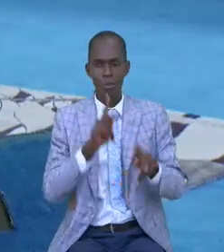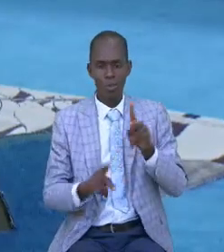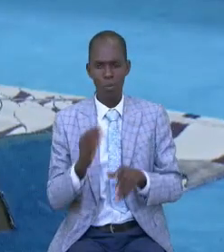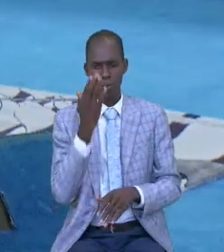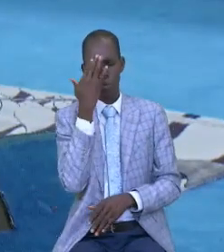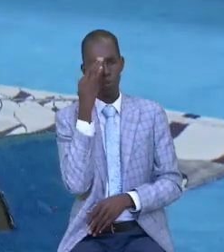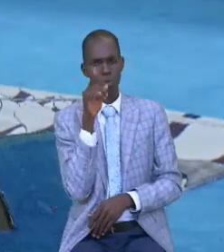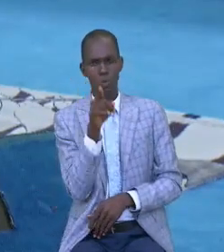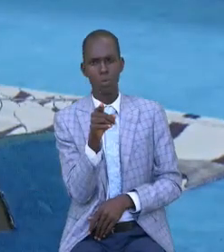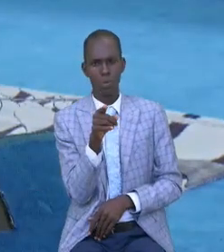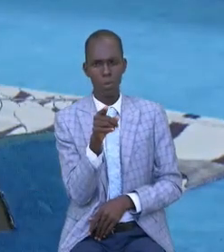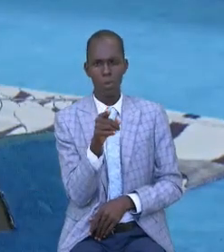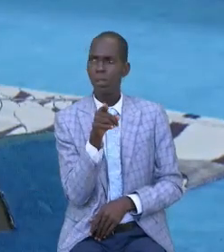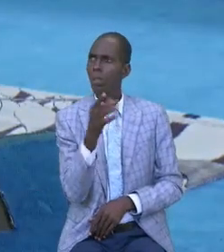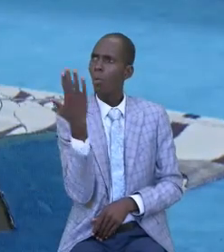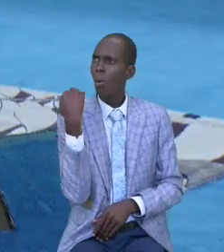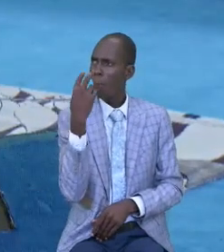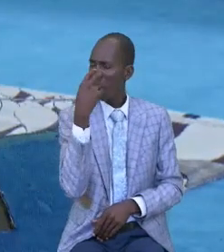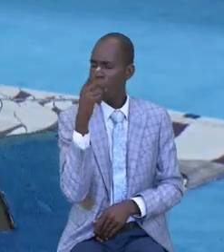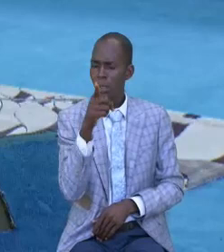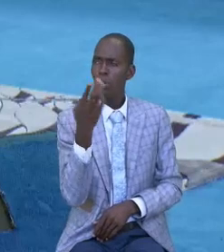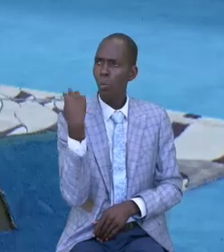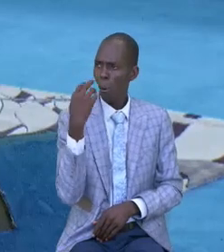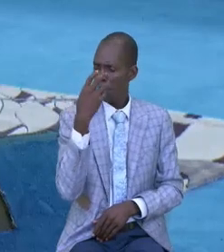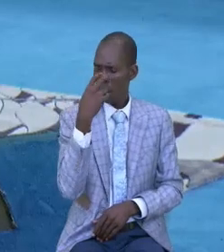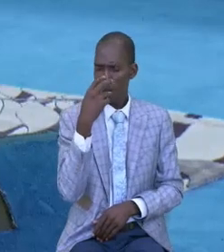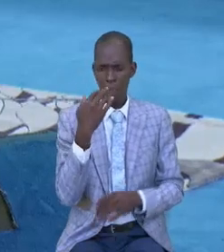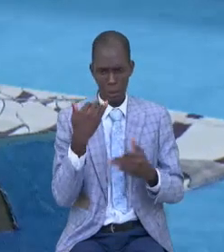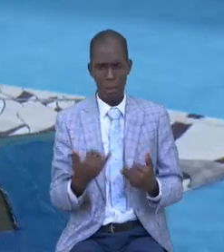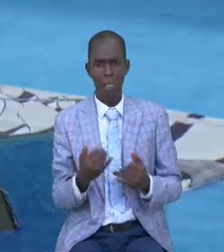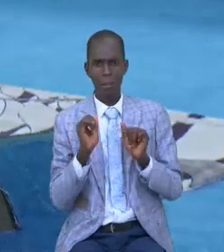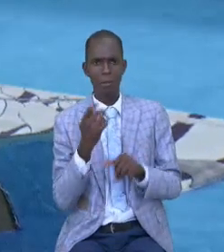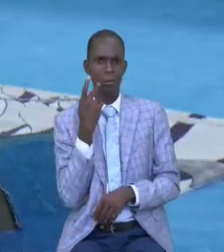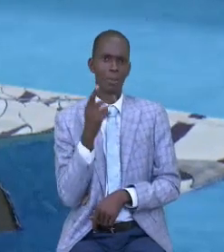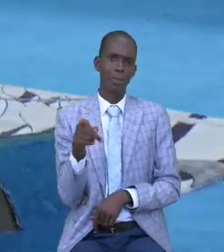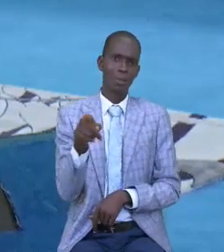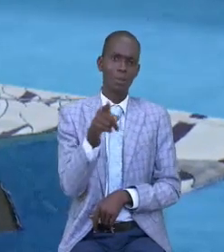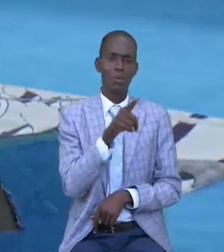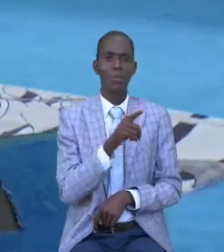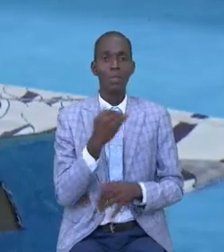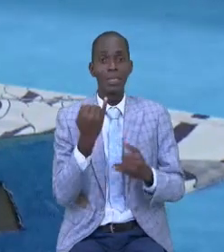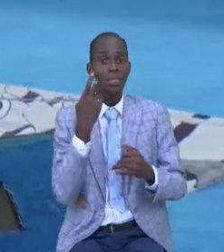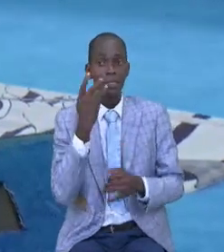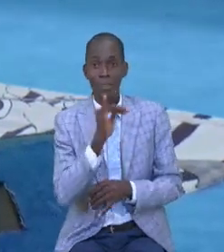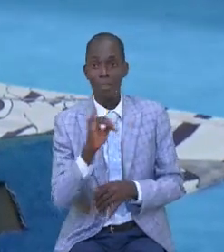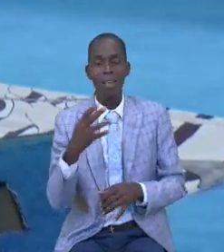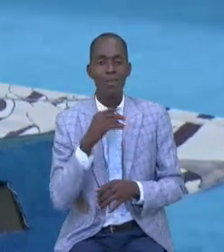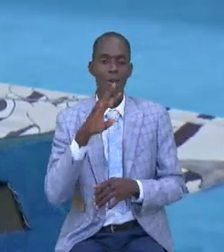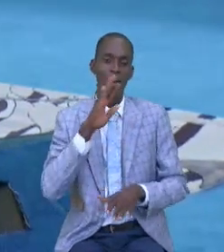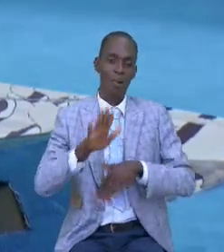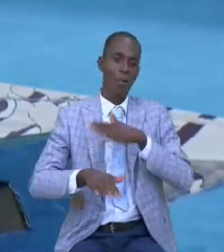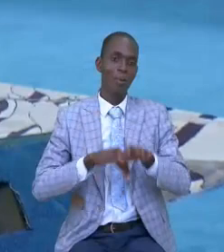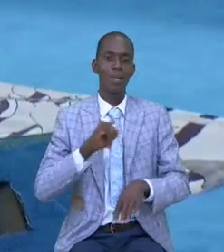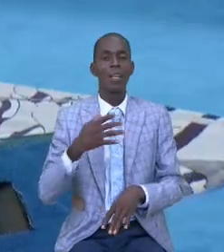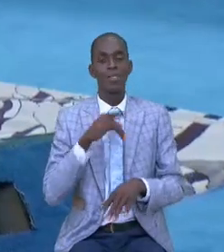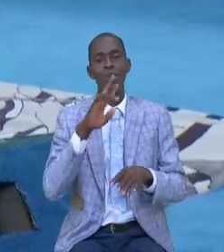you. They said, he was blind, she was blind, and now they can see you. You see, and you are walking, and